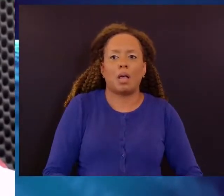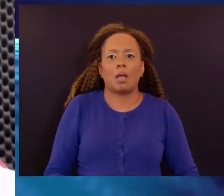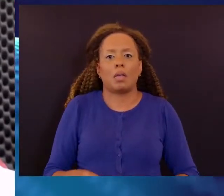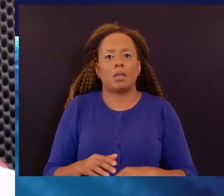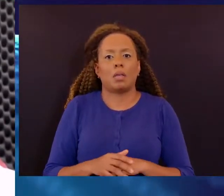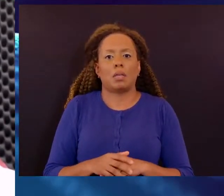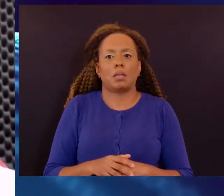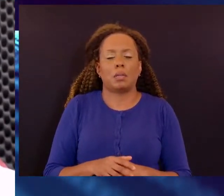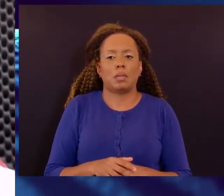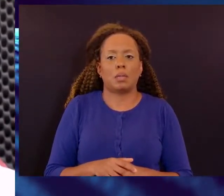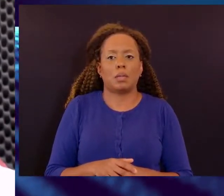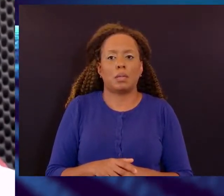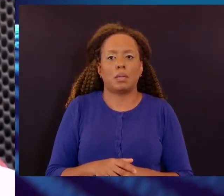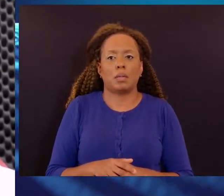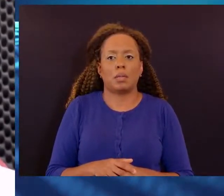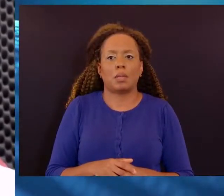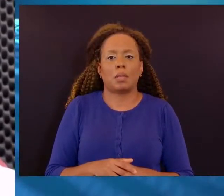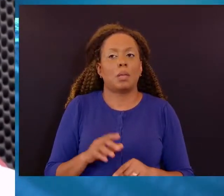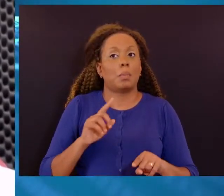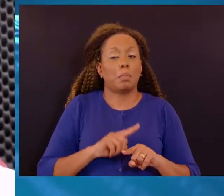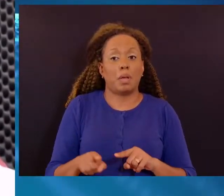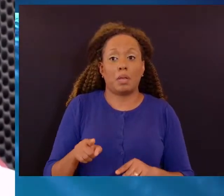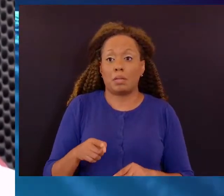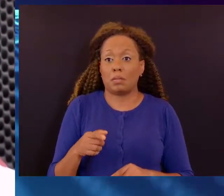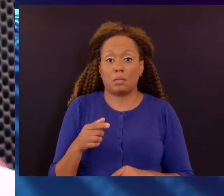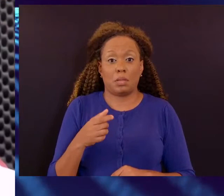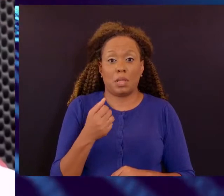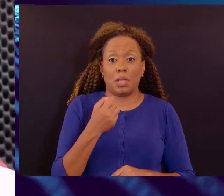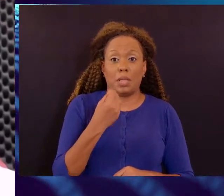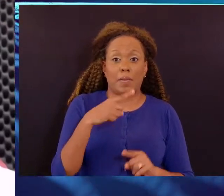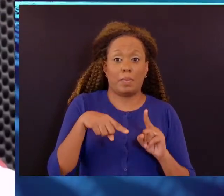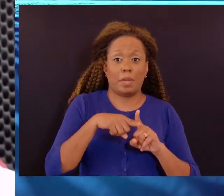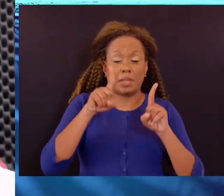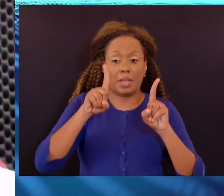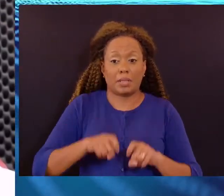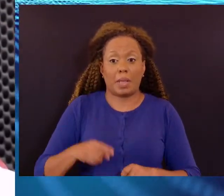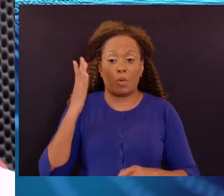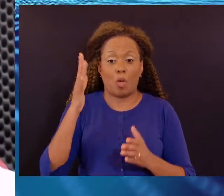replacement for the common entrance examinations or an alternative.